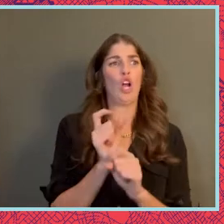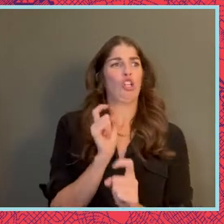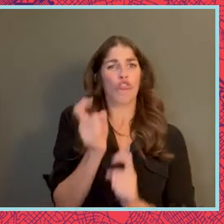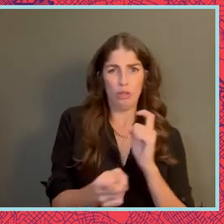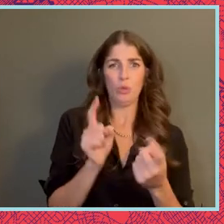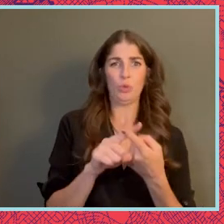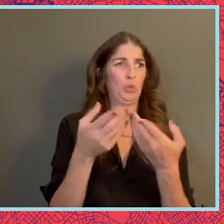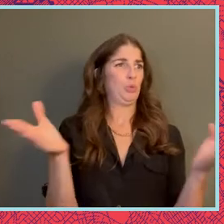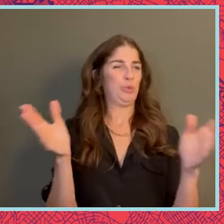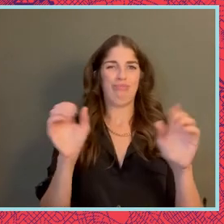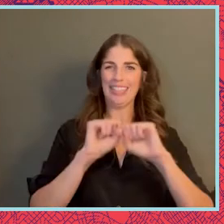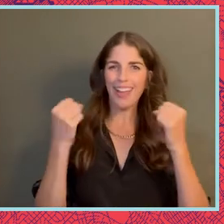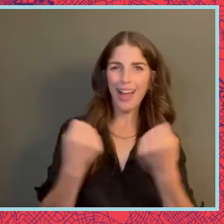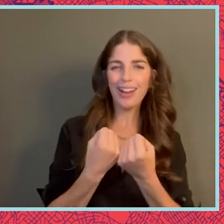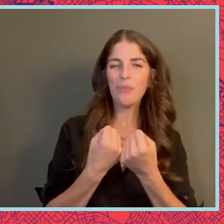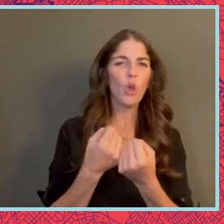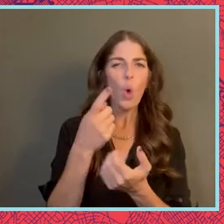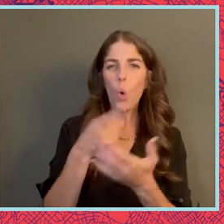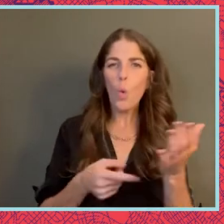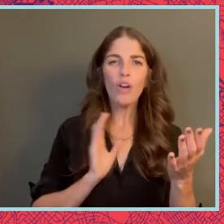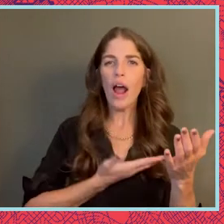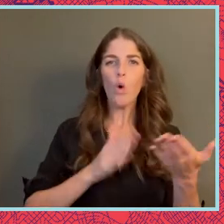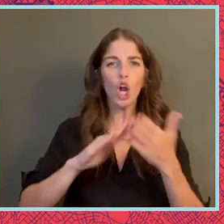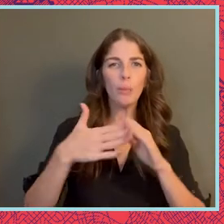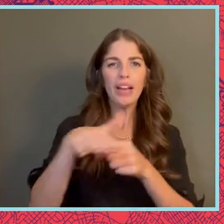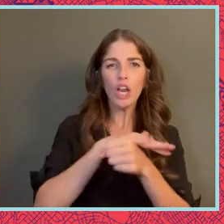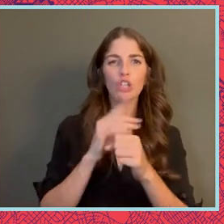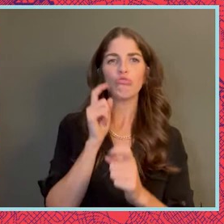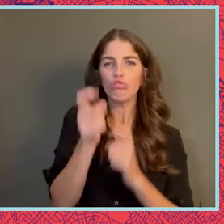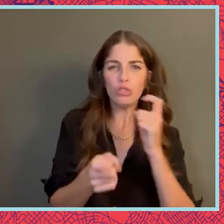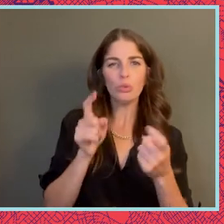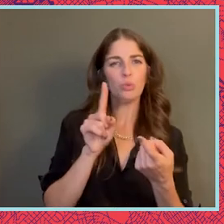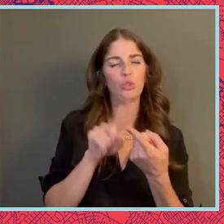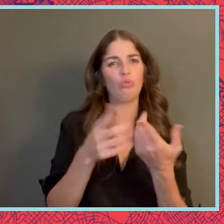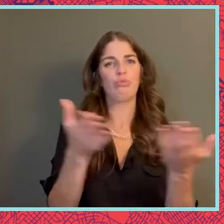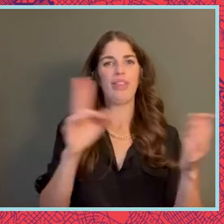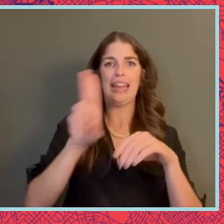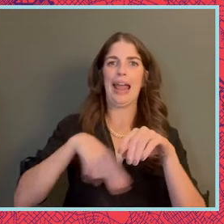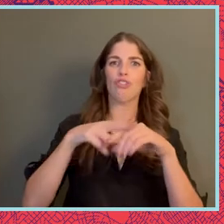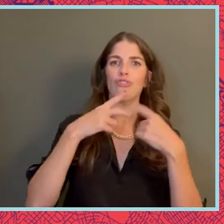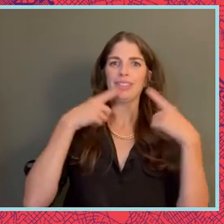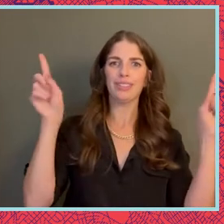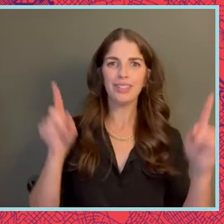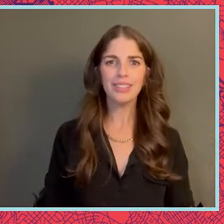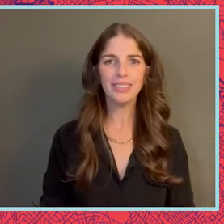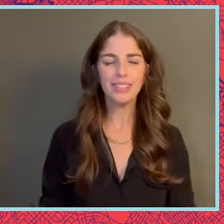members of this society are, what our urban areas contribute to our national